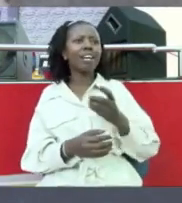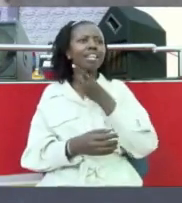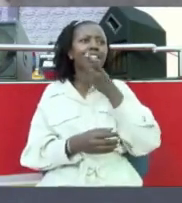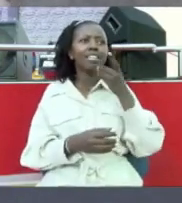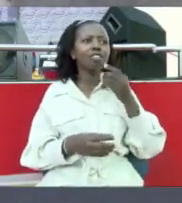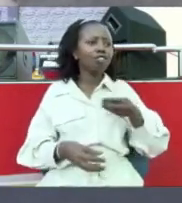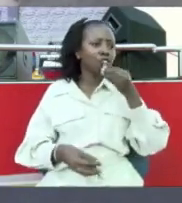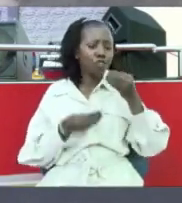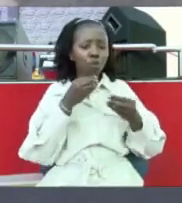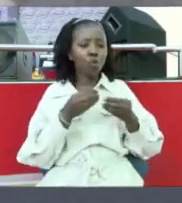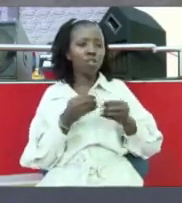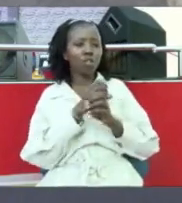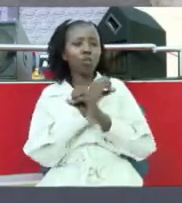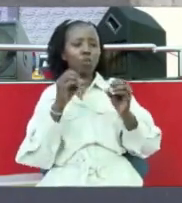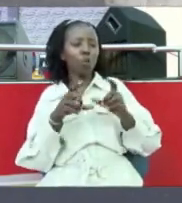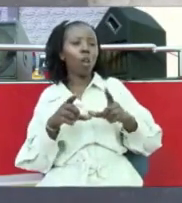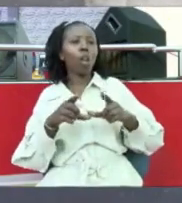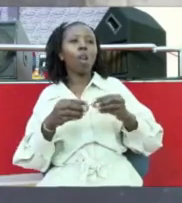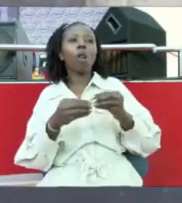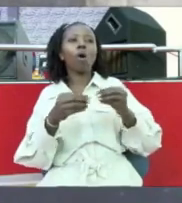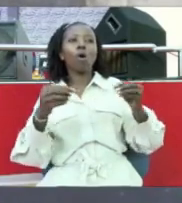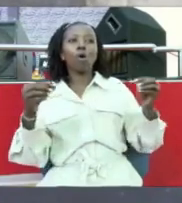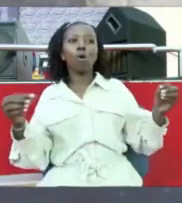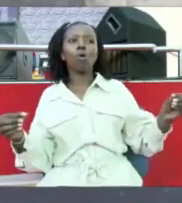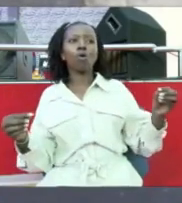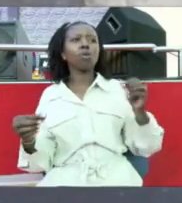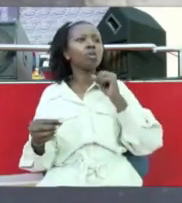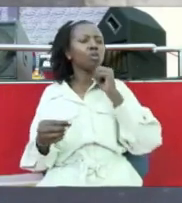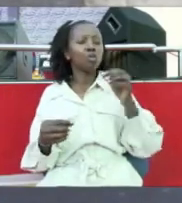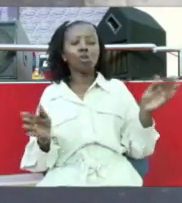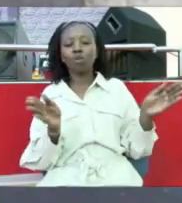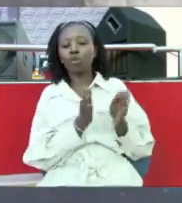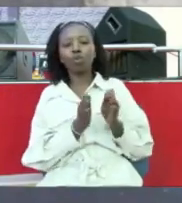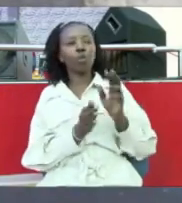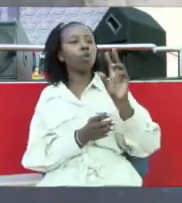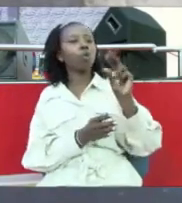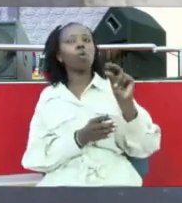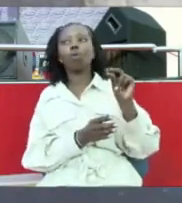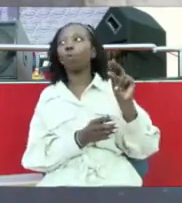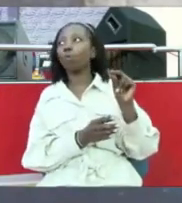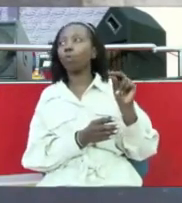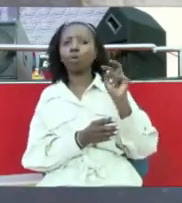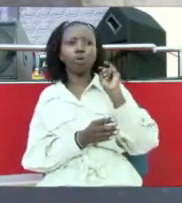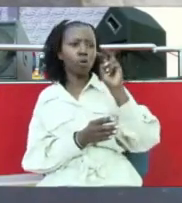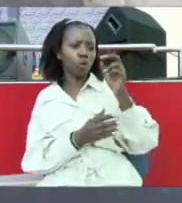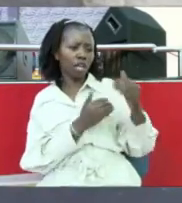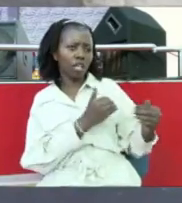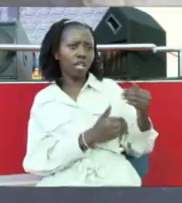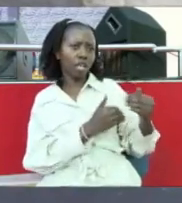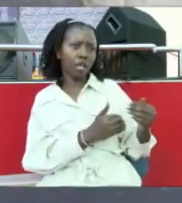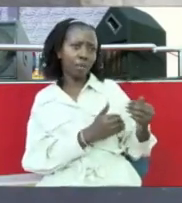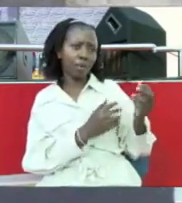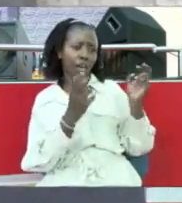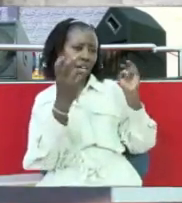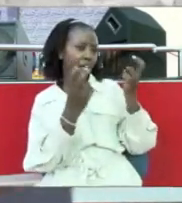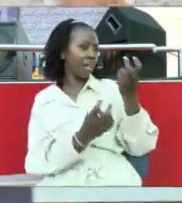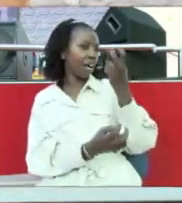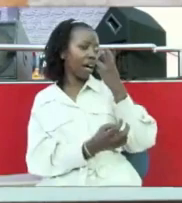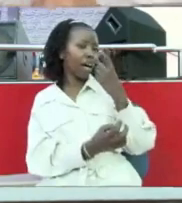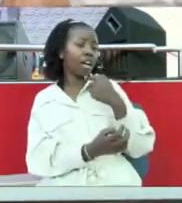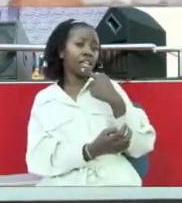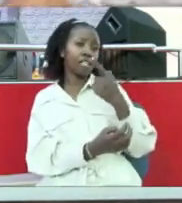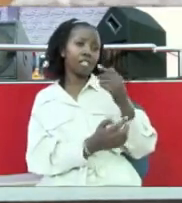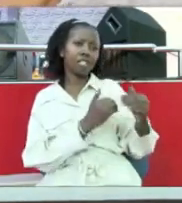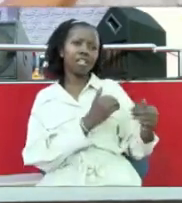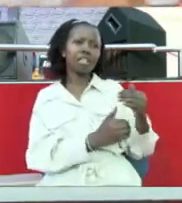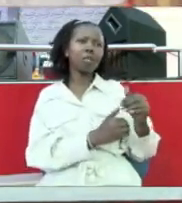Ambia jirani yako. The famine was too long. It was not for a short while. Haikuwa muda mchache. Now look at your neighbor in the eye. Angalia jirani yako kwa macho. It does not